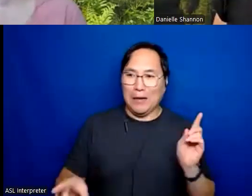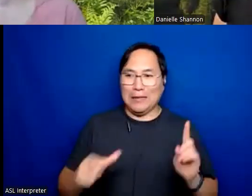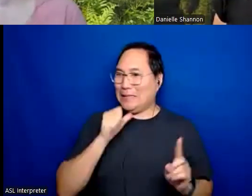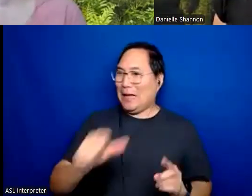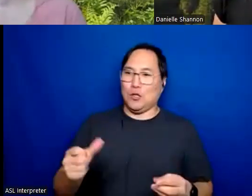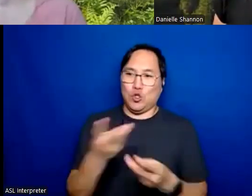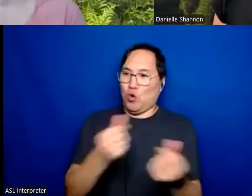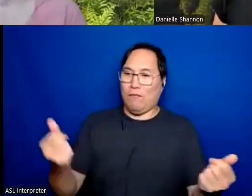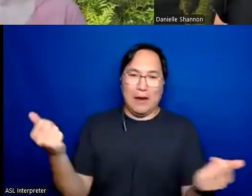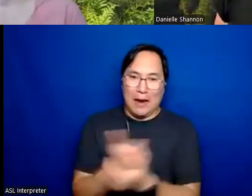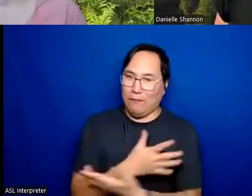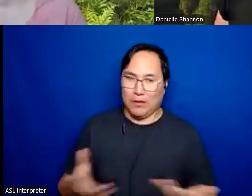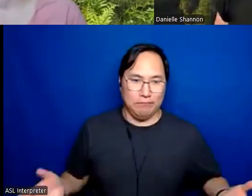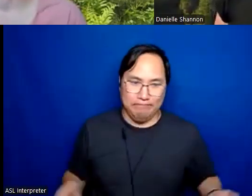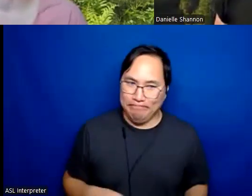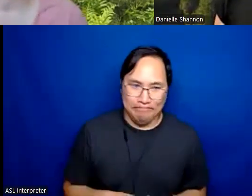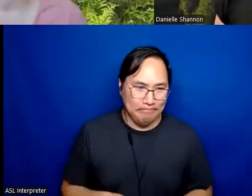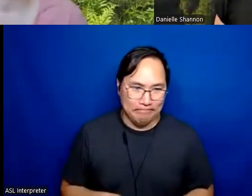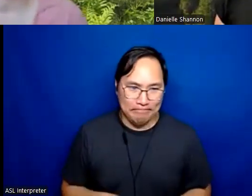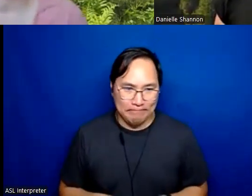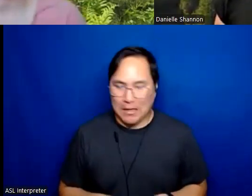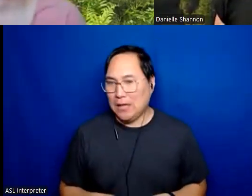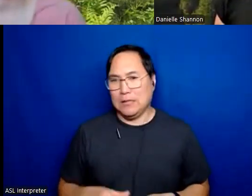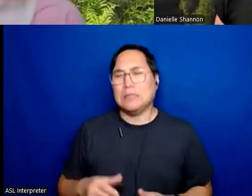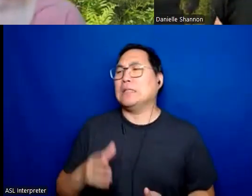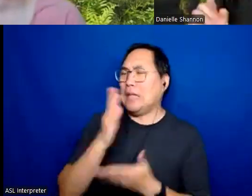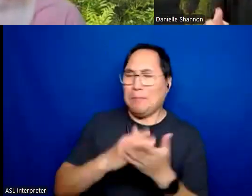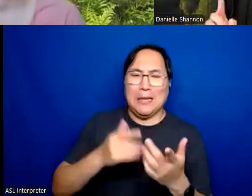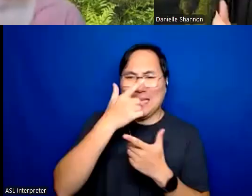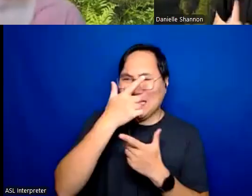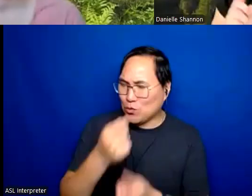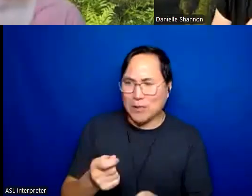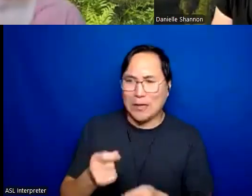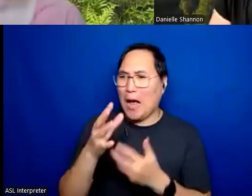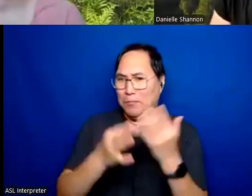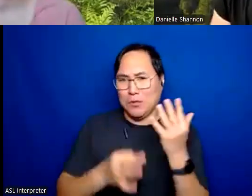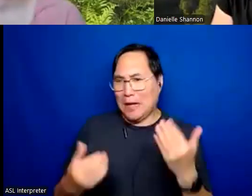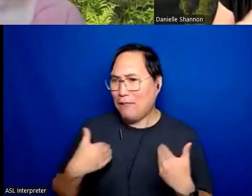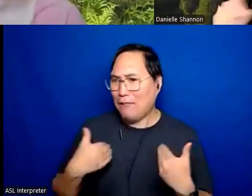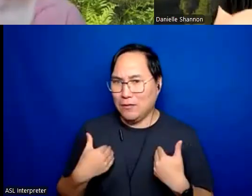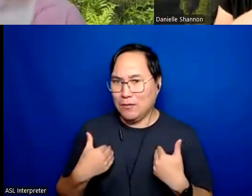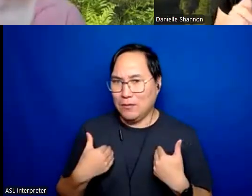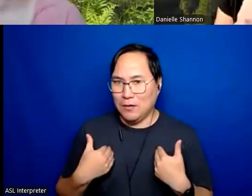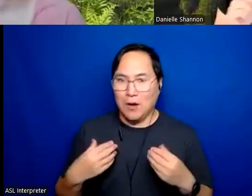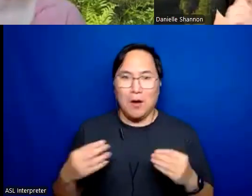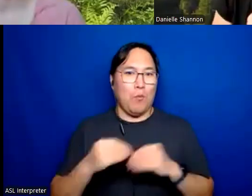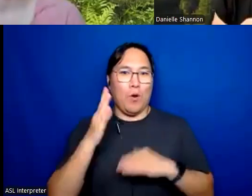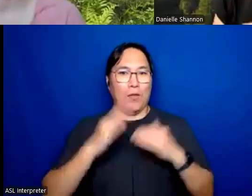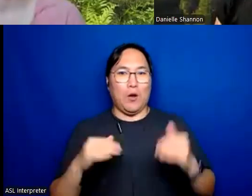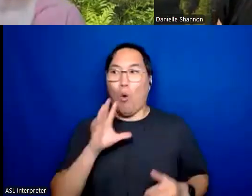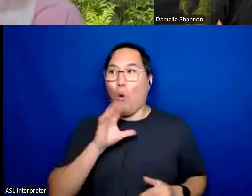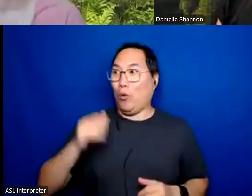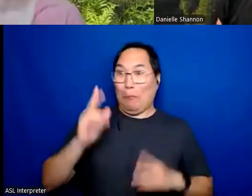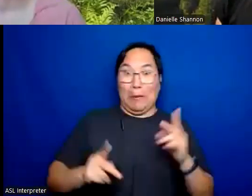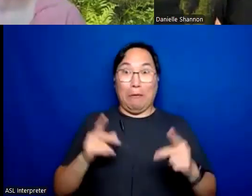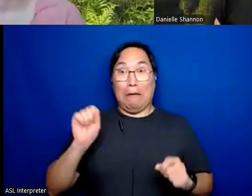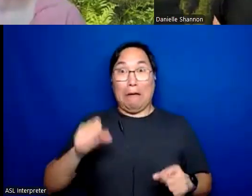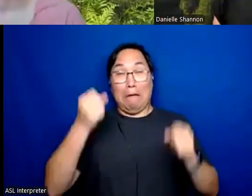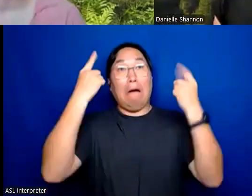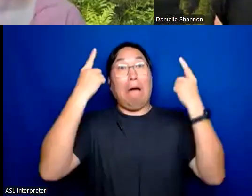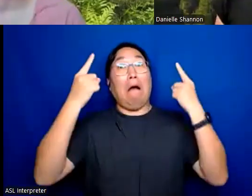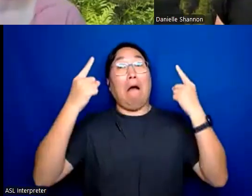all box, for sure. There are lots of really interesting communication tools, and I would dare say even more than all all of us oldies can even conceptualize right